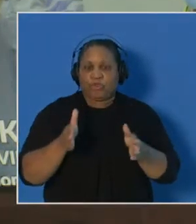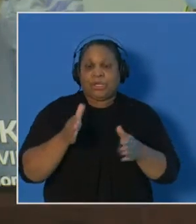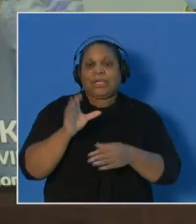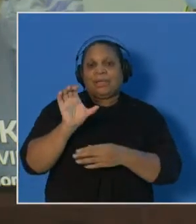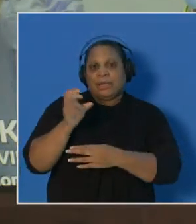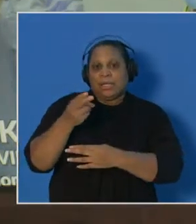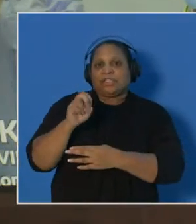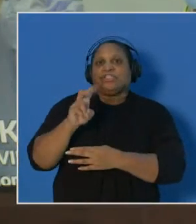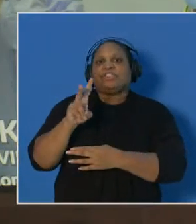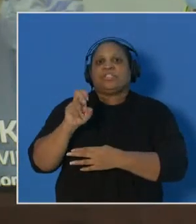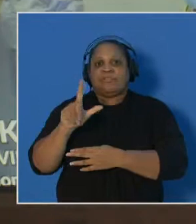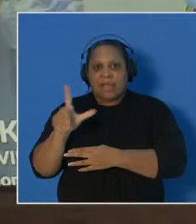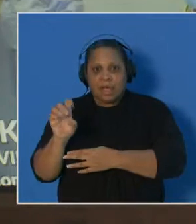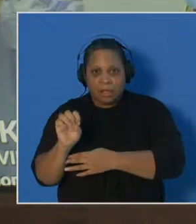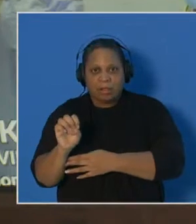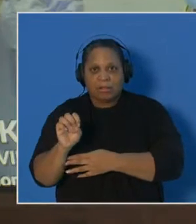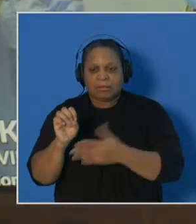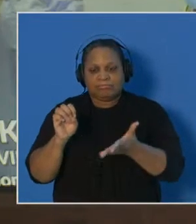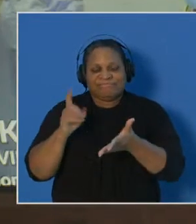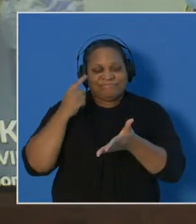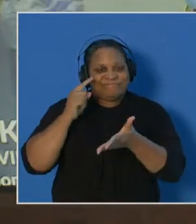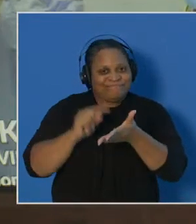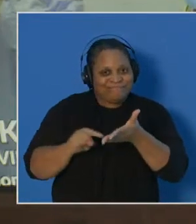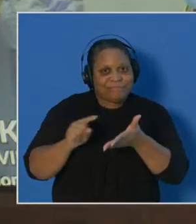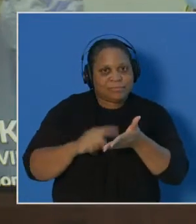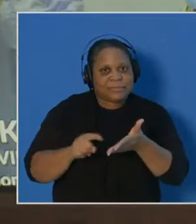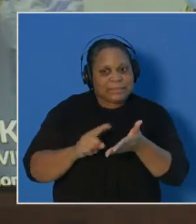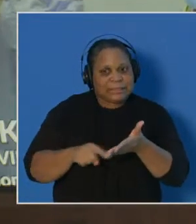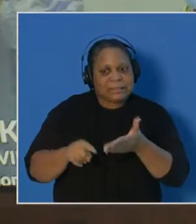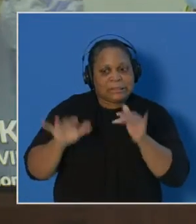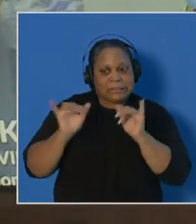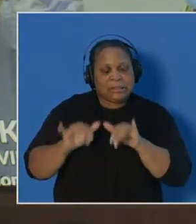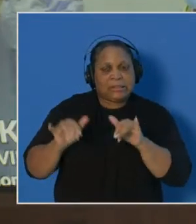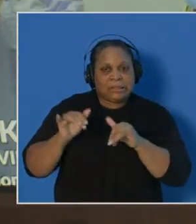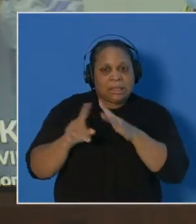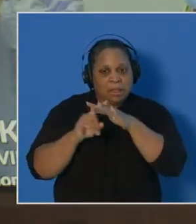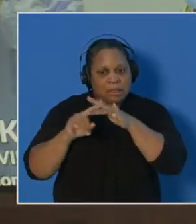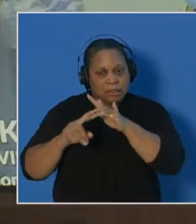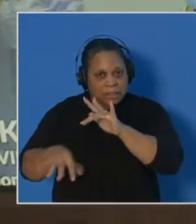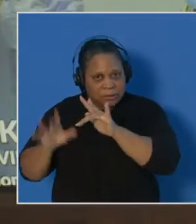Dillon Burgess, the investigation into this disappearance